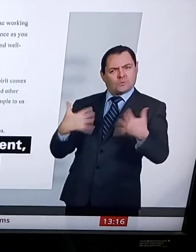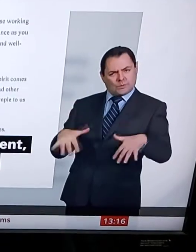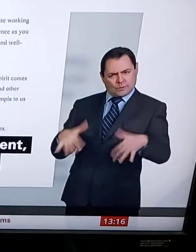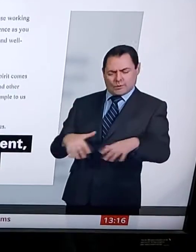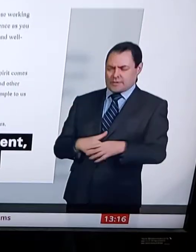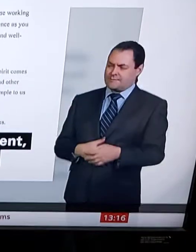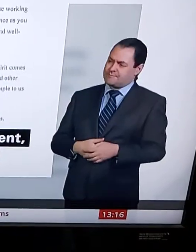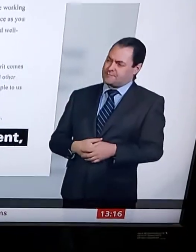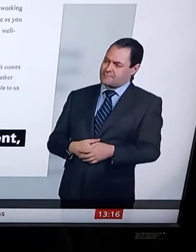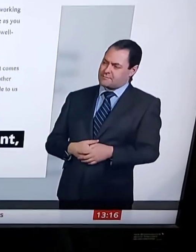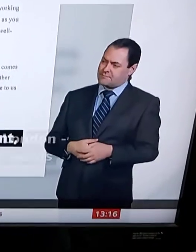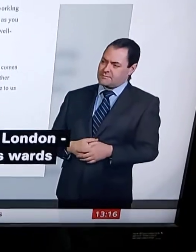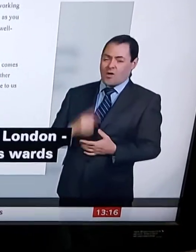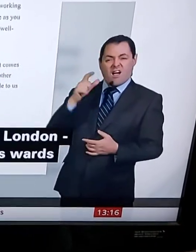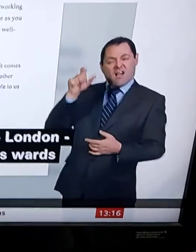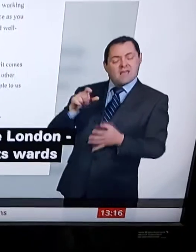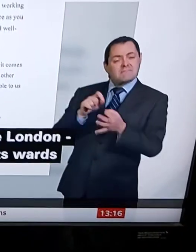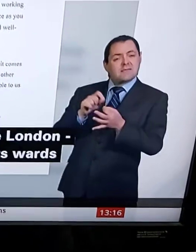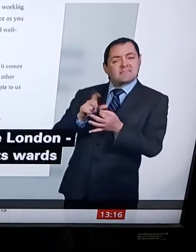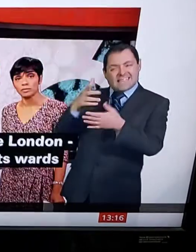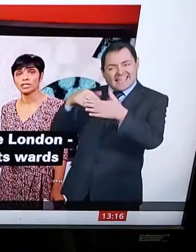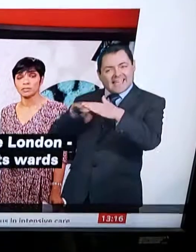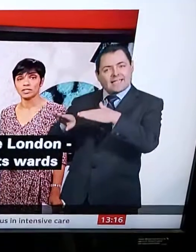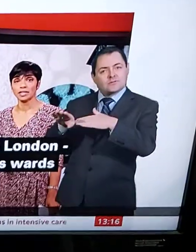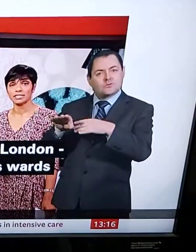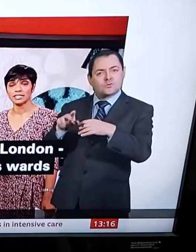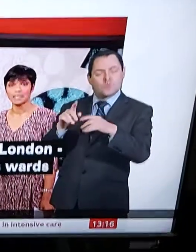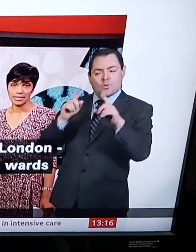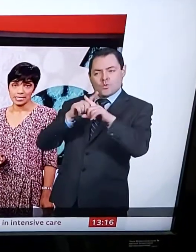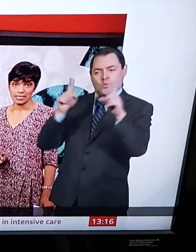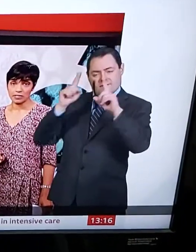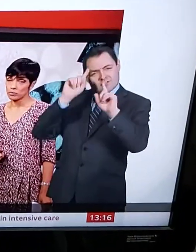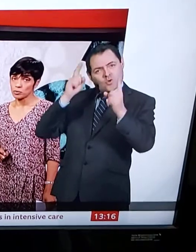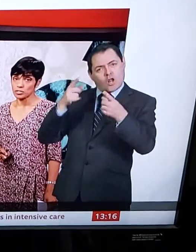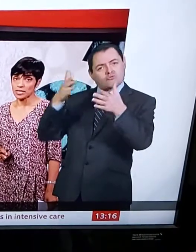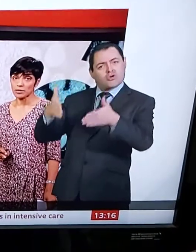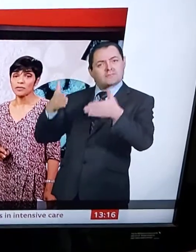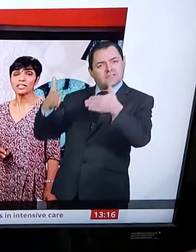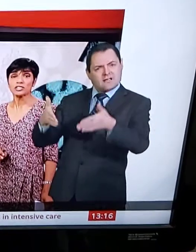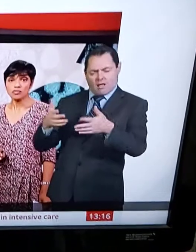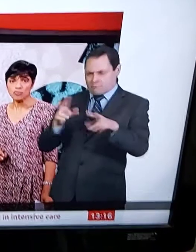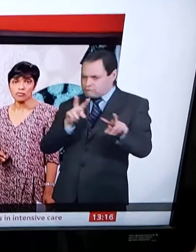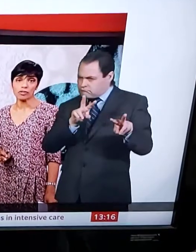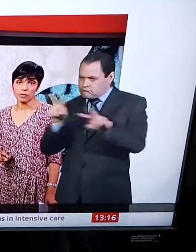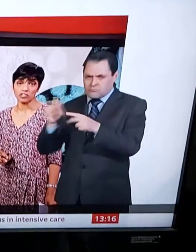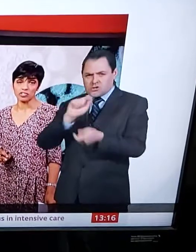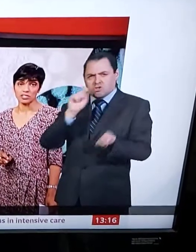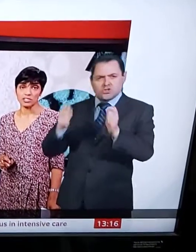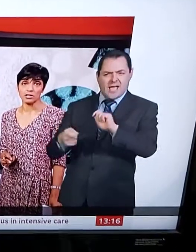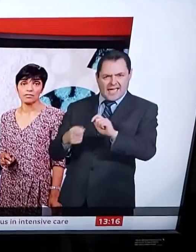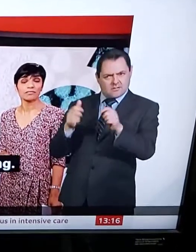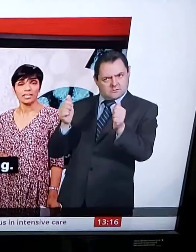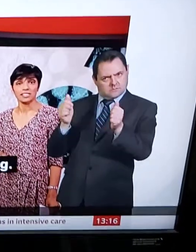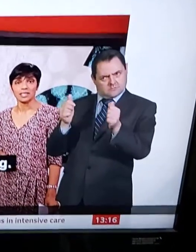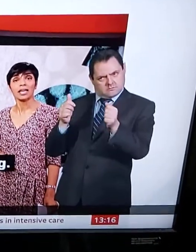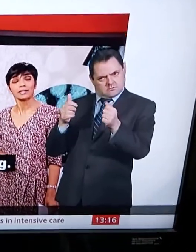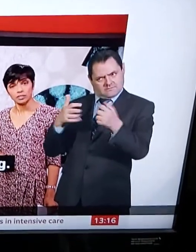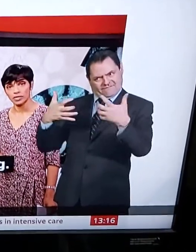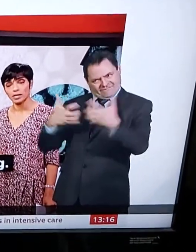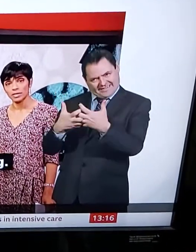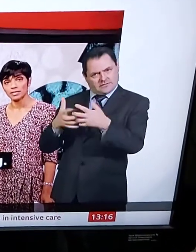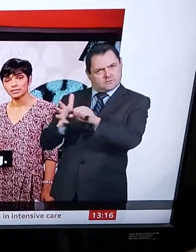Hospital in London, which has transformed its wards to deal with COVID-19. And he reports now on the extraordinary pressures that staff are facing